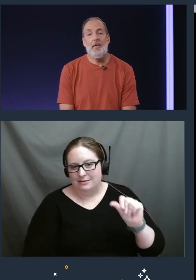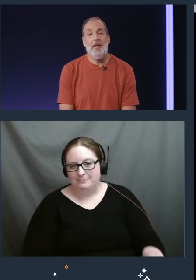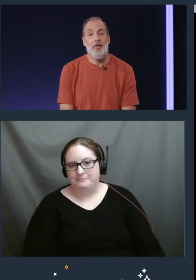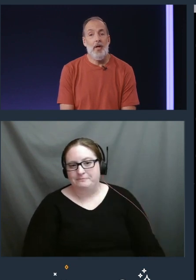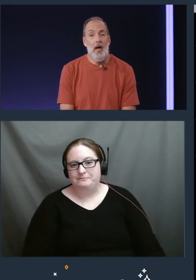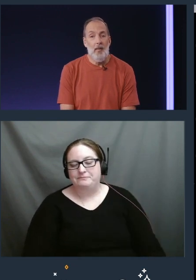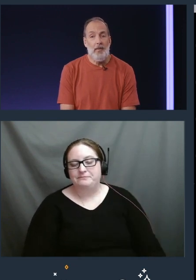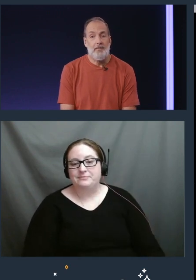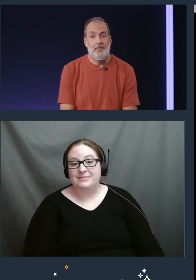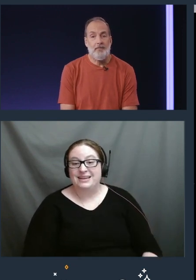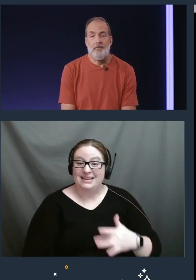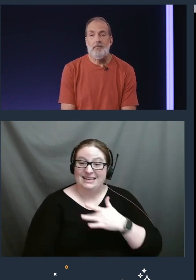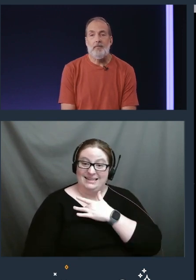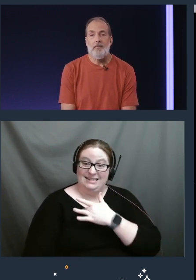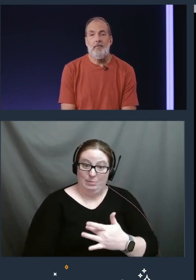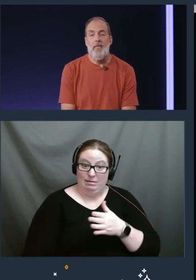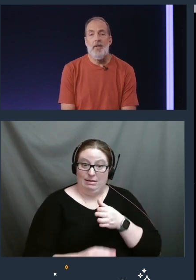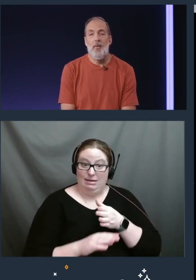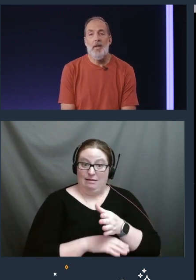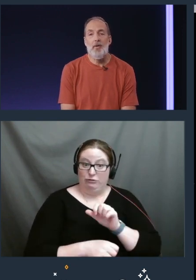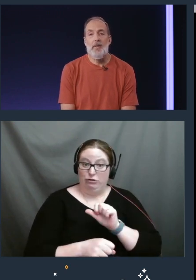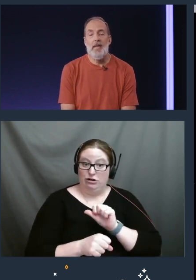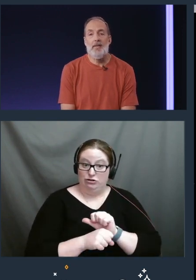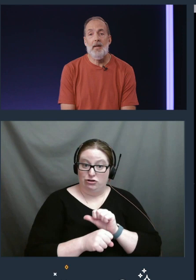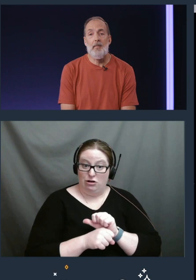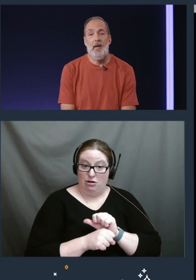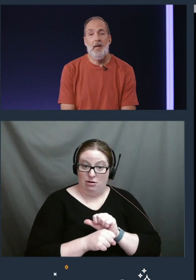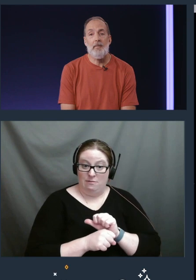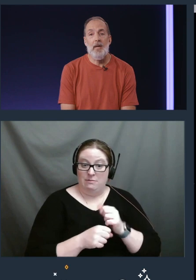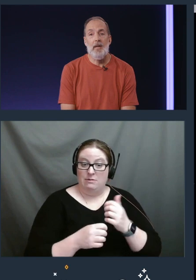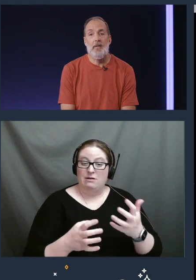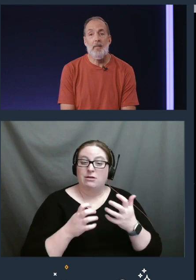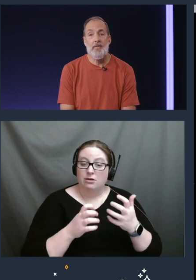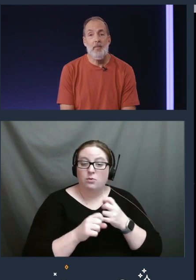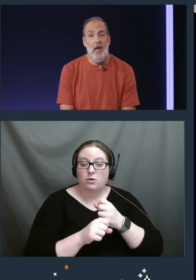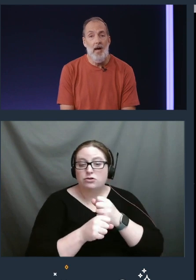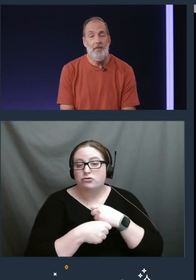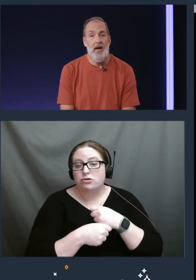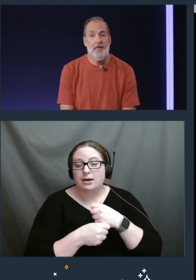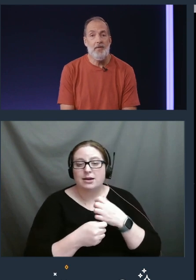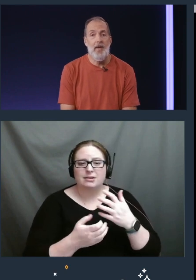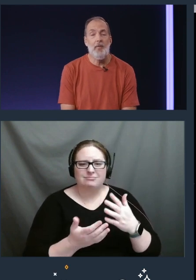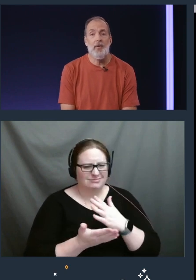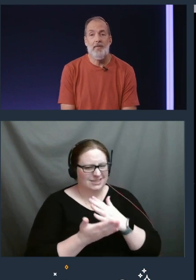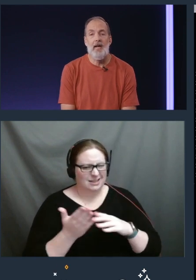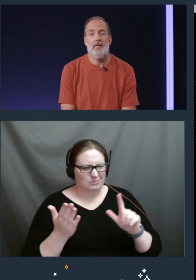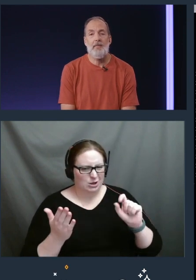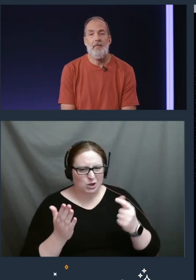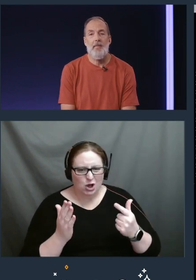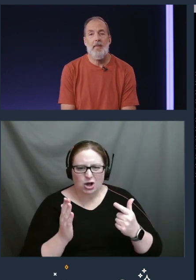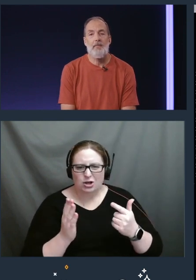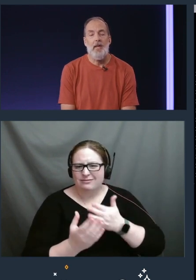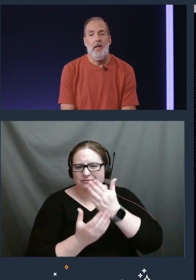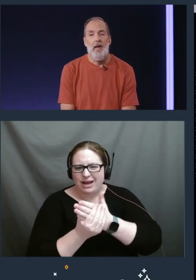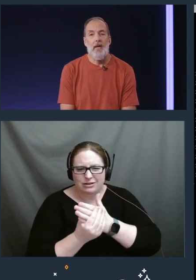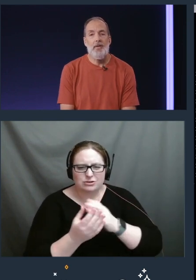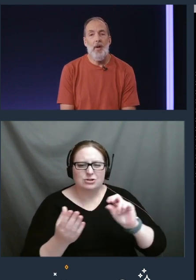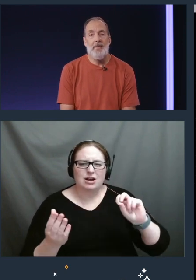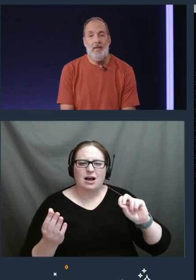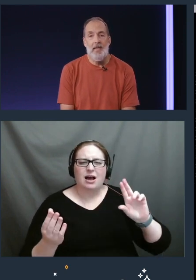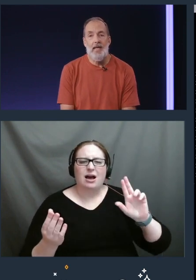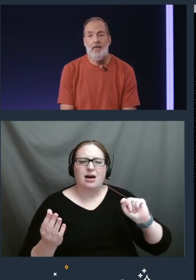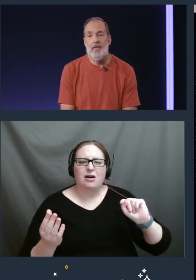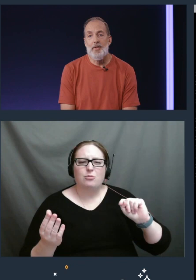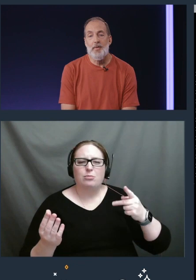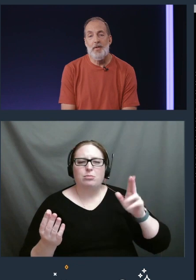Typically, after a job, you want to create some log files or some output files. So